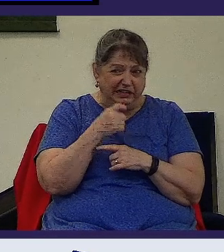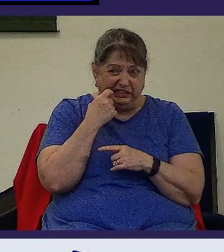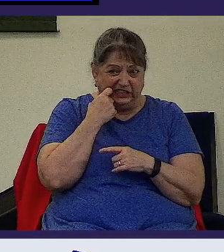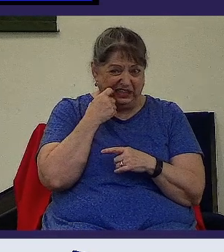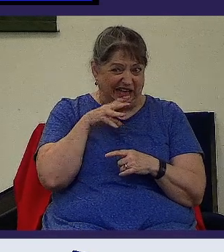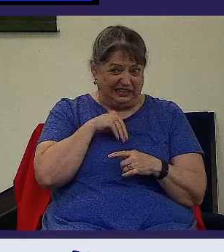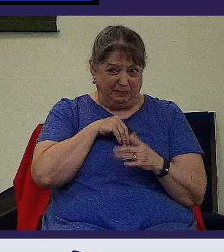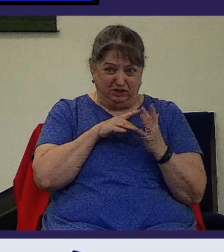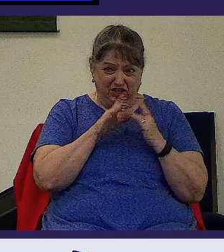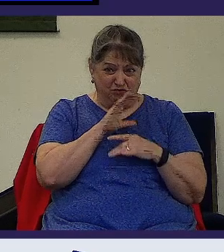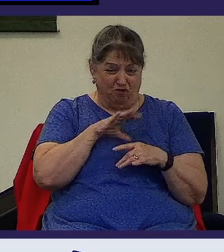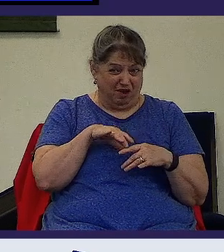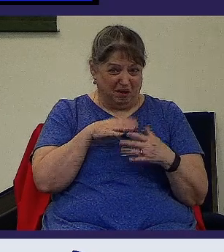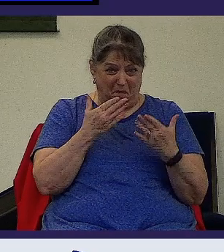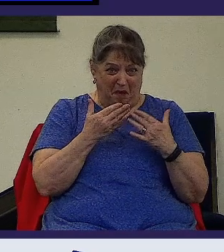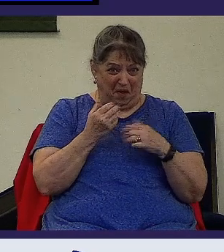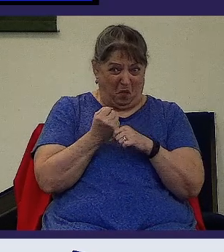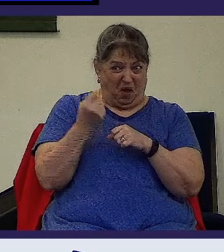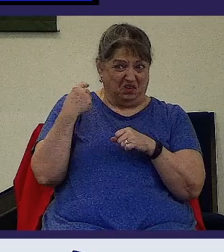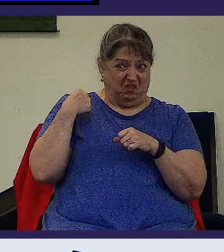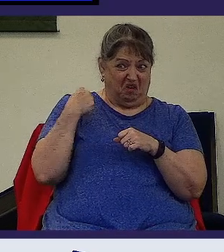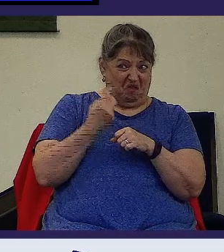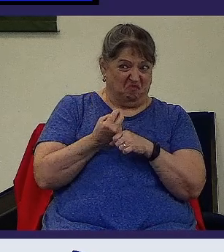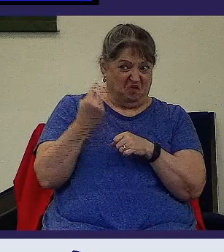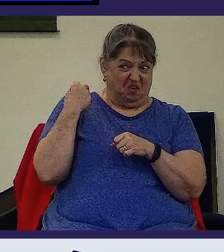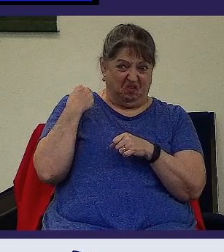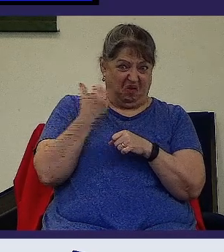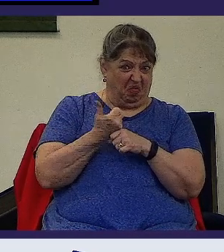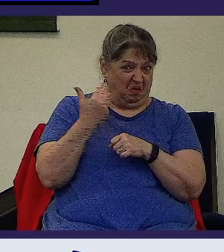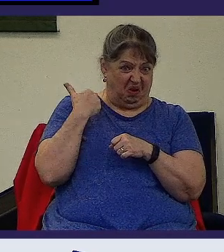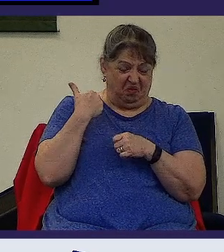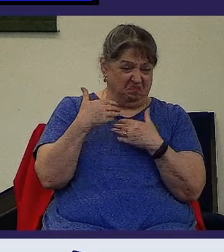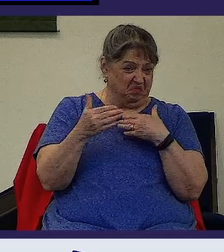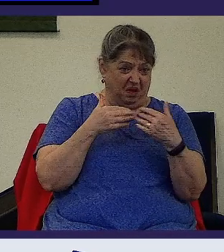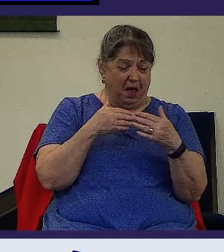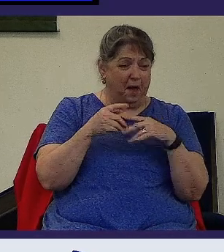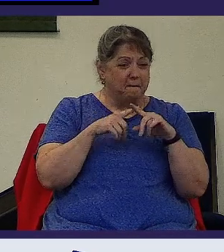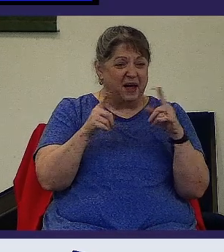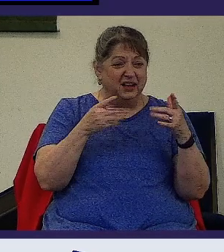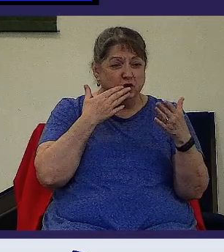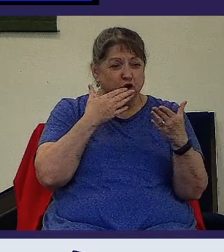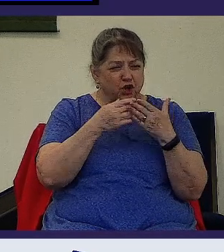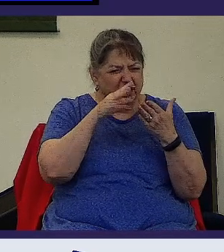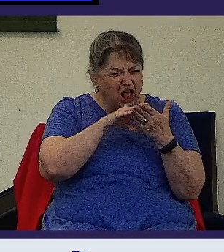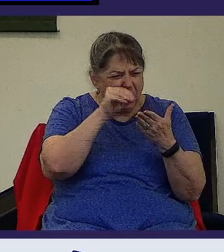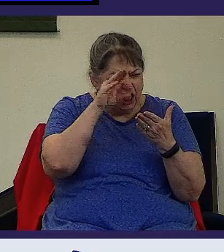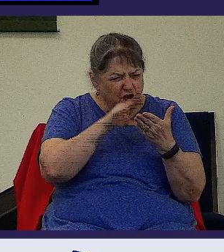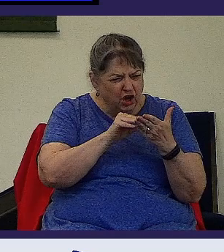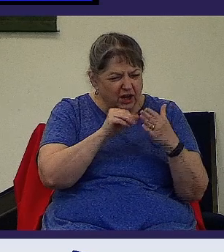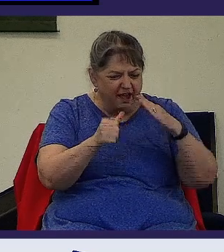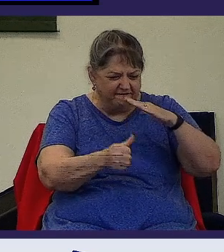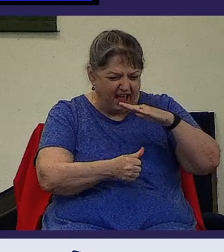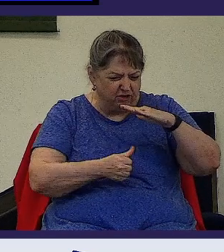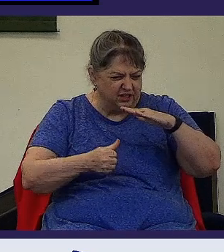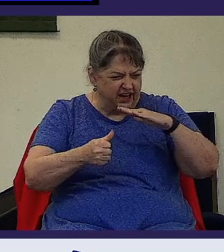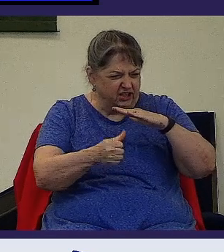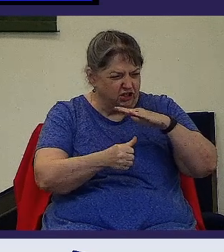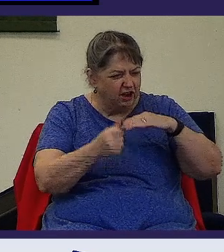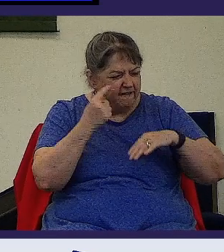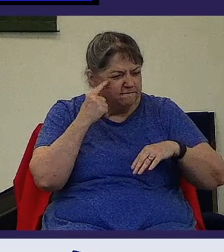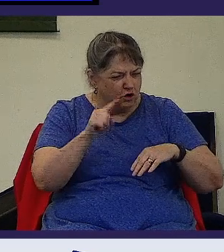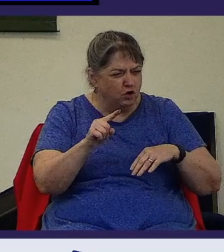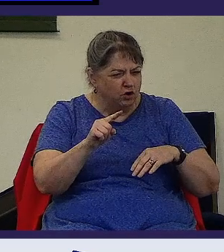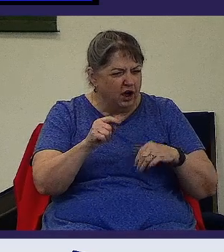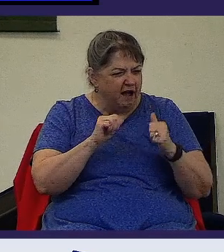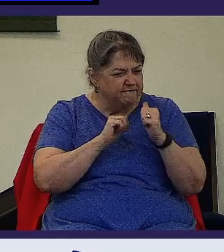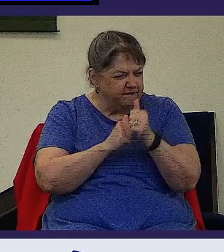to go to a discipleship class it's good to just go back to the foundational the the basics of christianity and your walk with god and start from there and